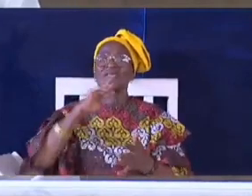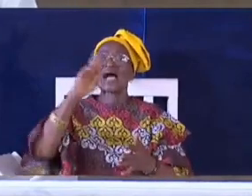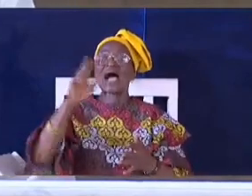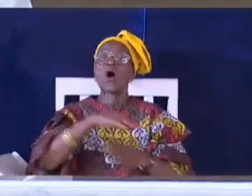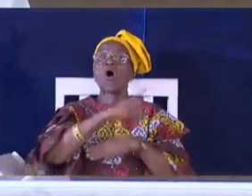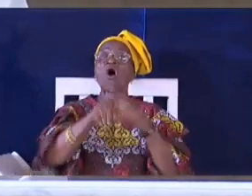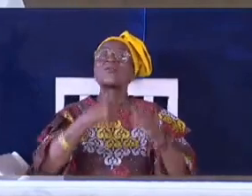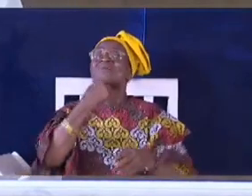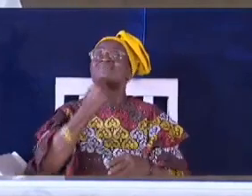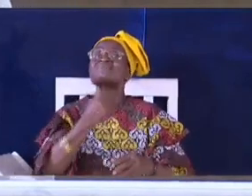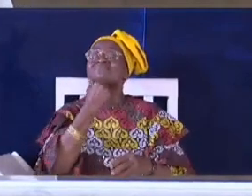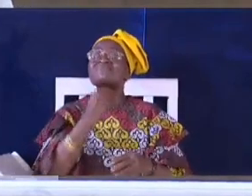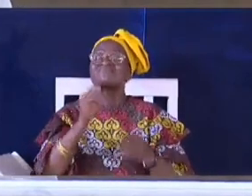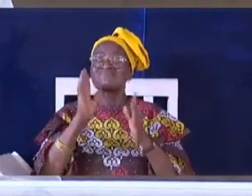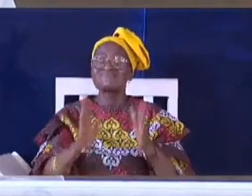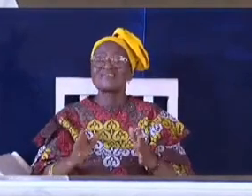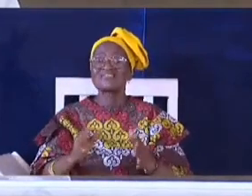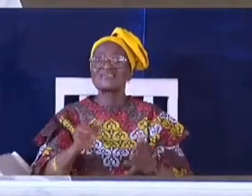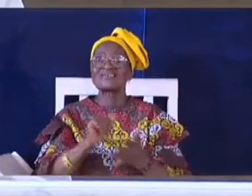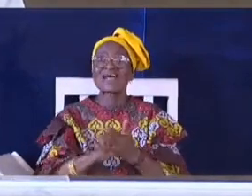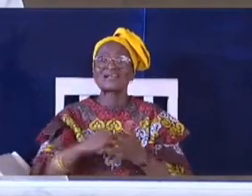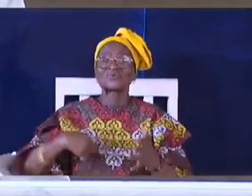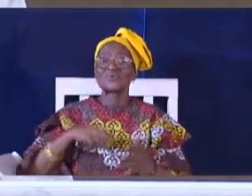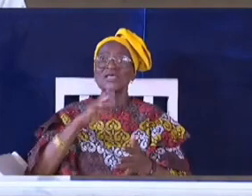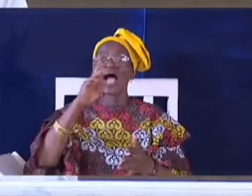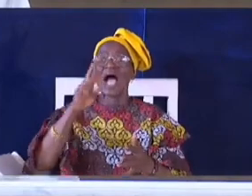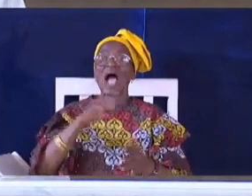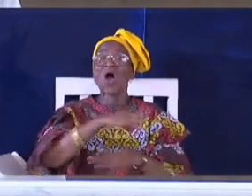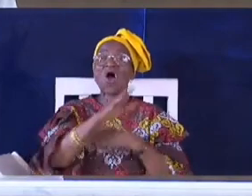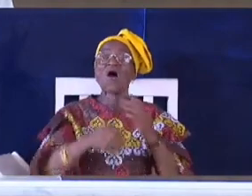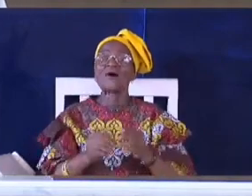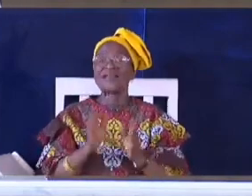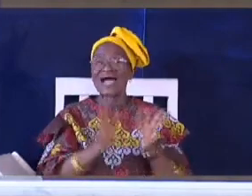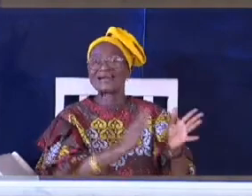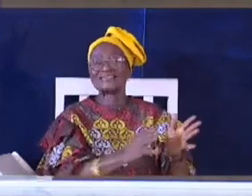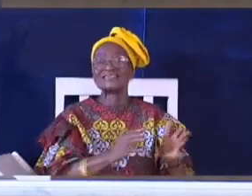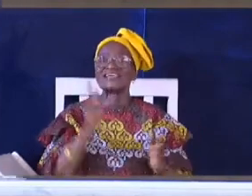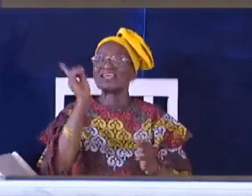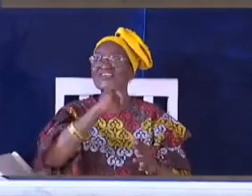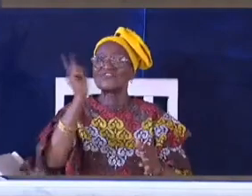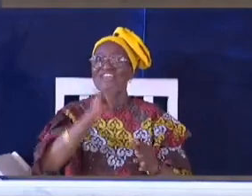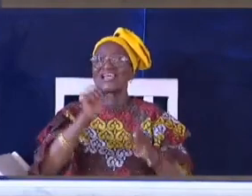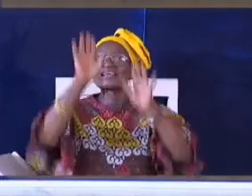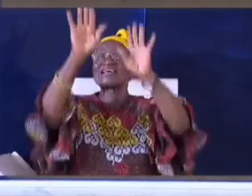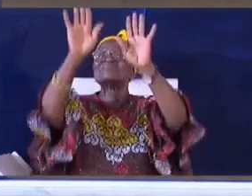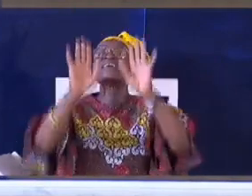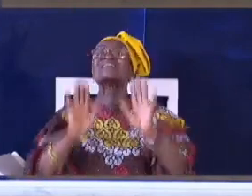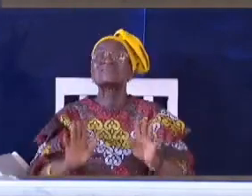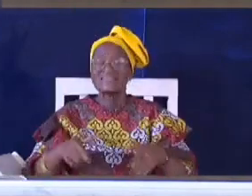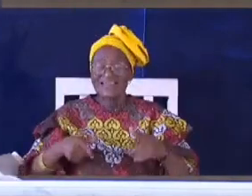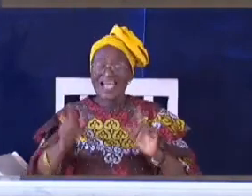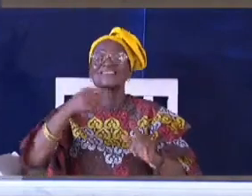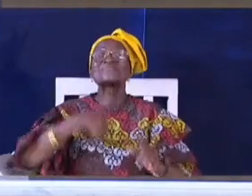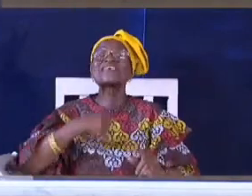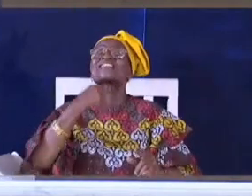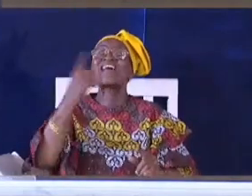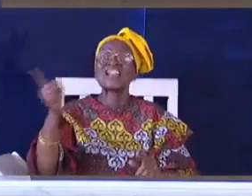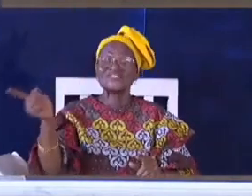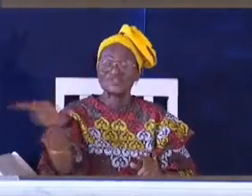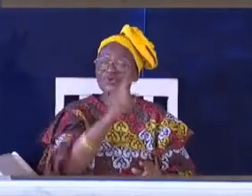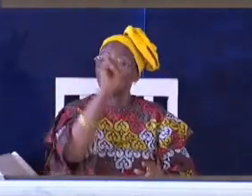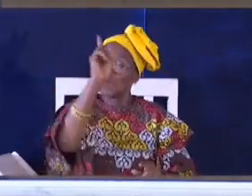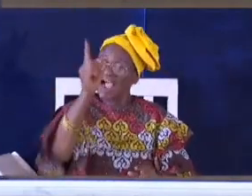pretenders, that we are all arranging fake miracles. Let me tell you one thing loud and clear.